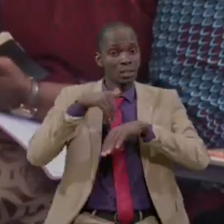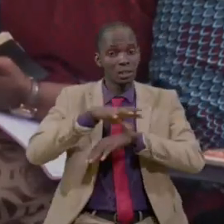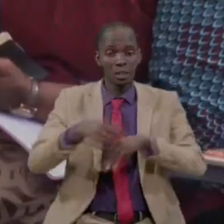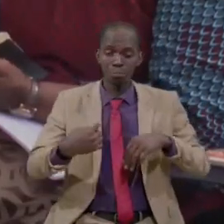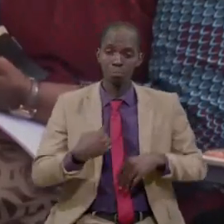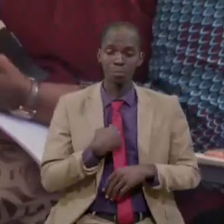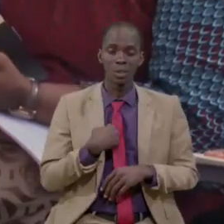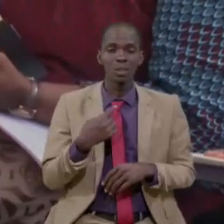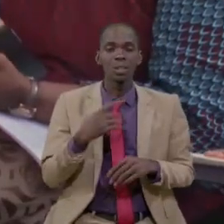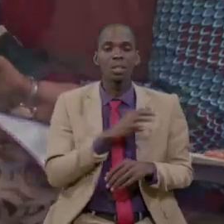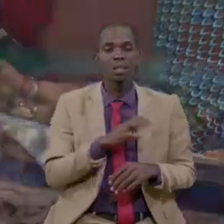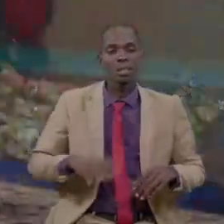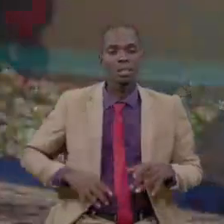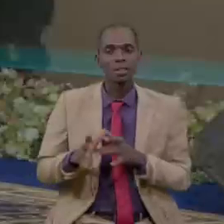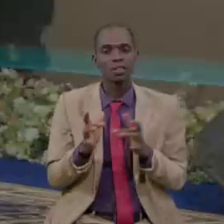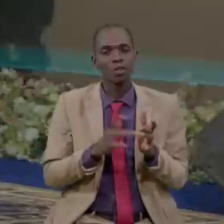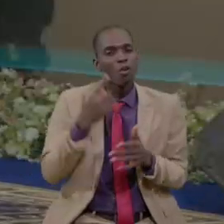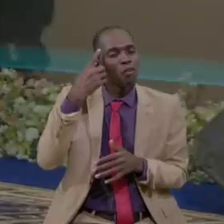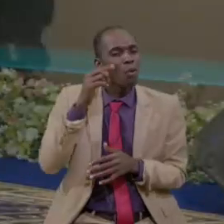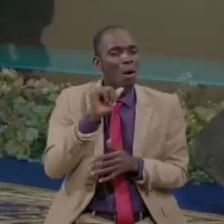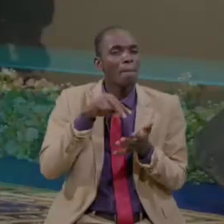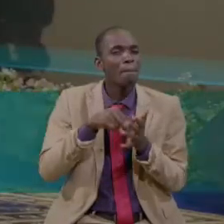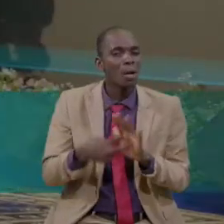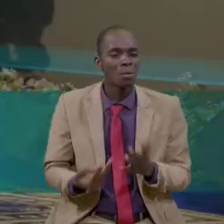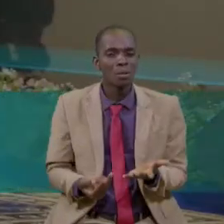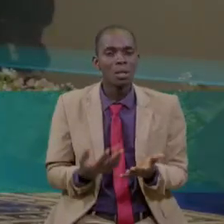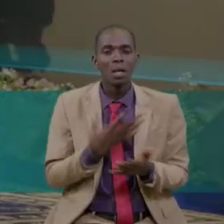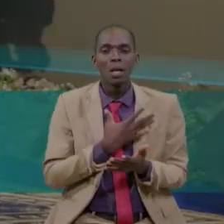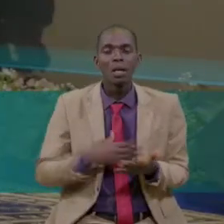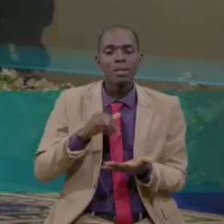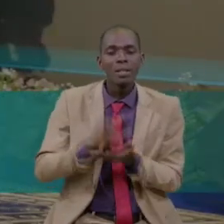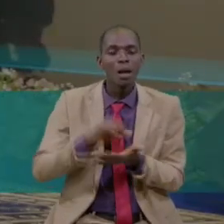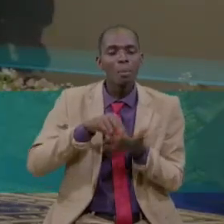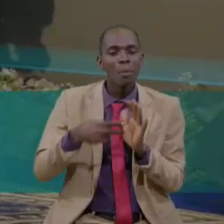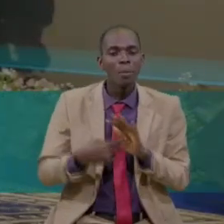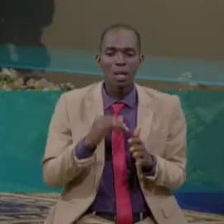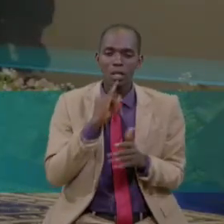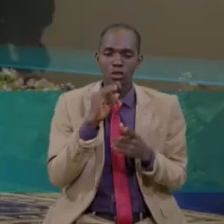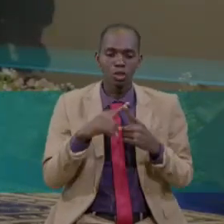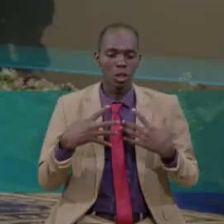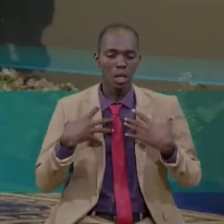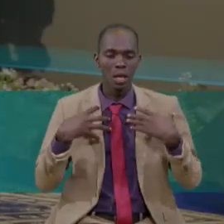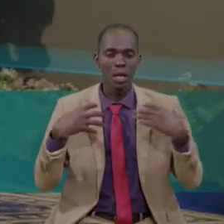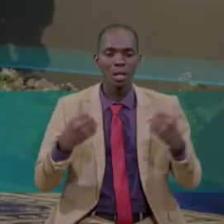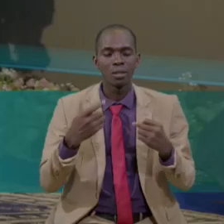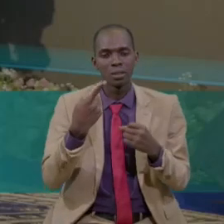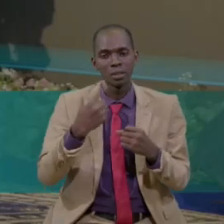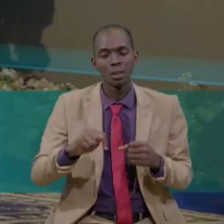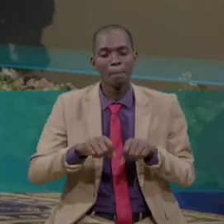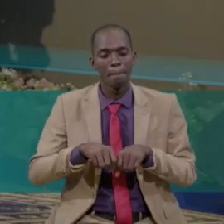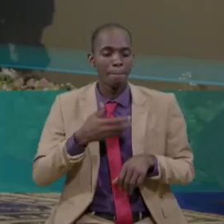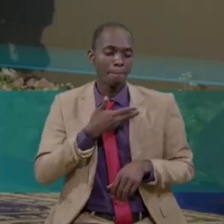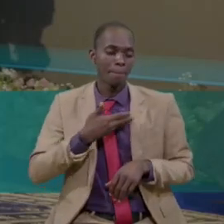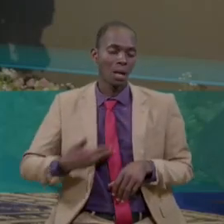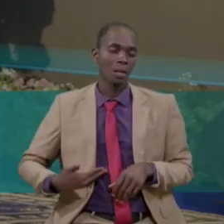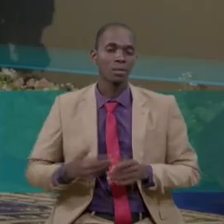that purpose. He sent him to heal the brokenhearted. Many things break